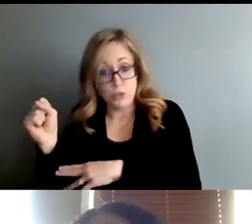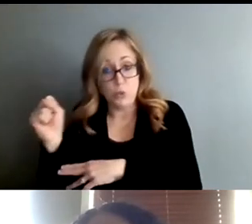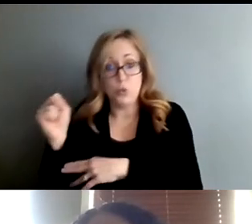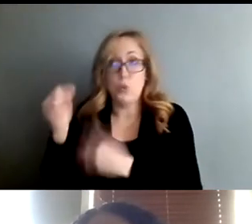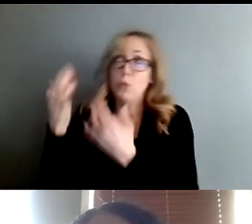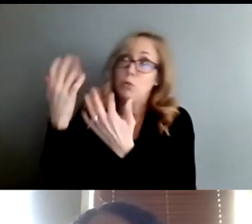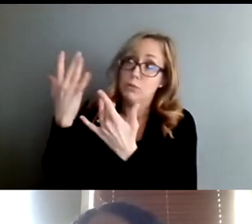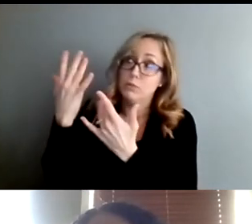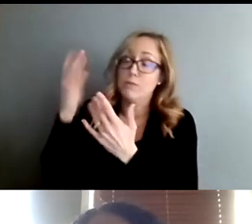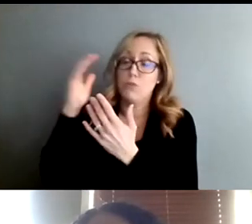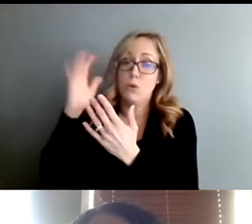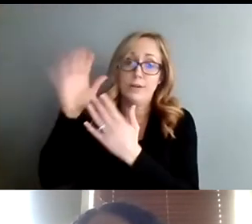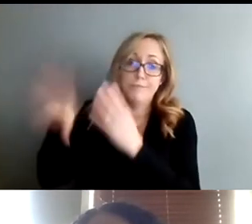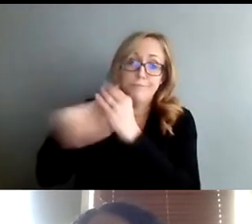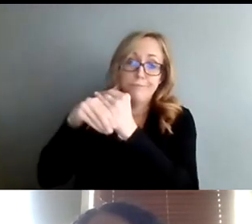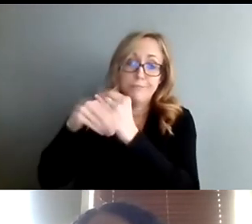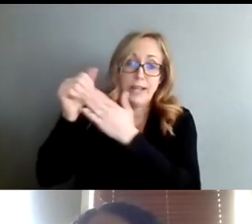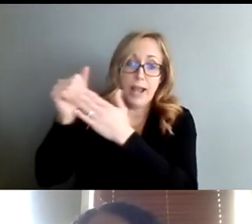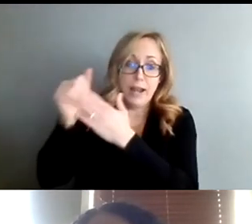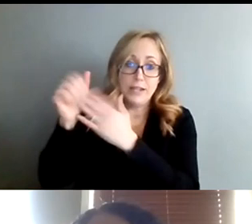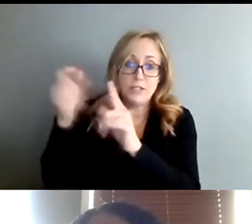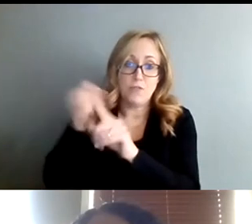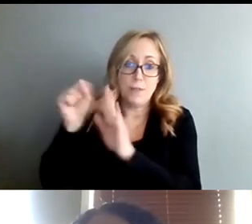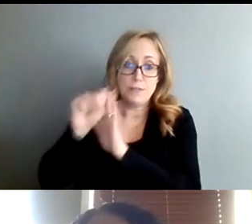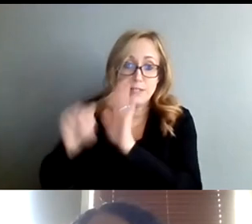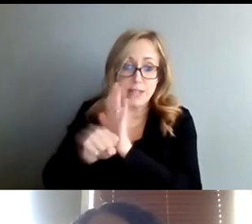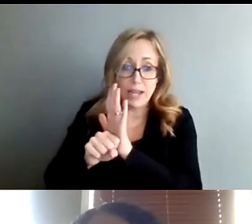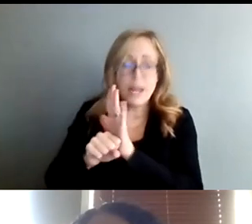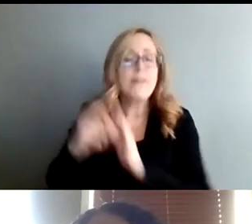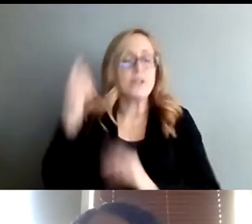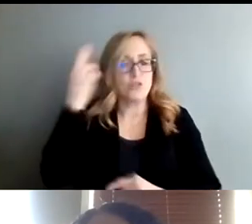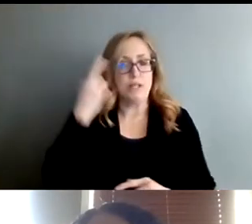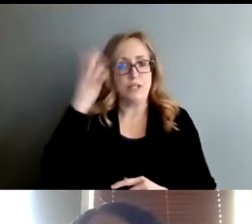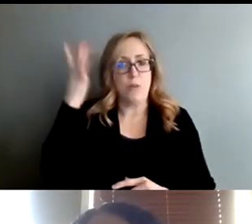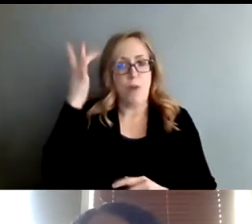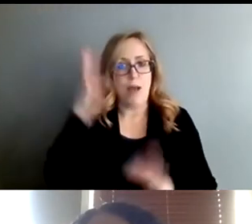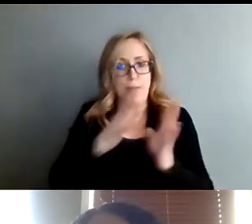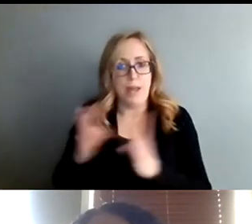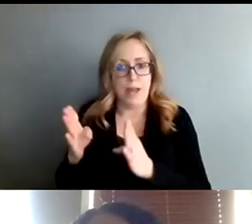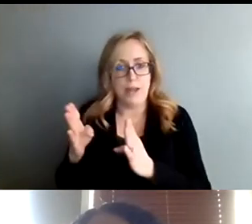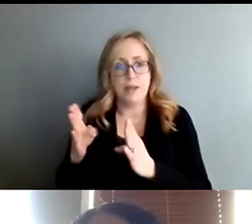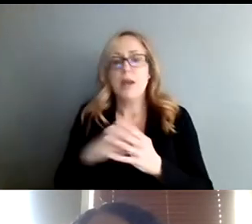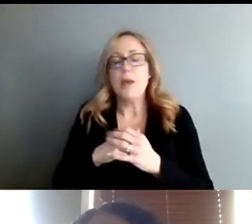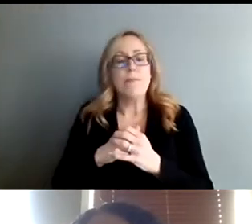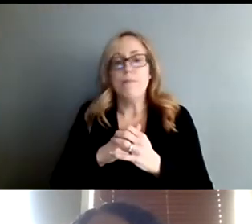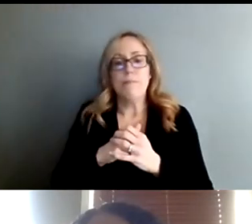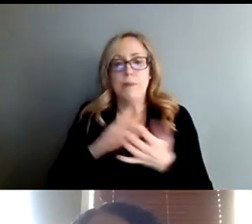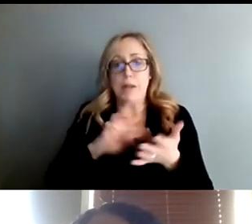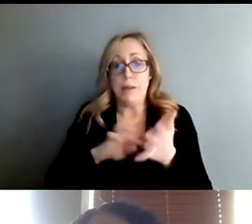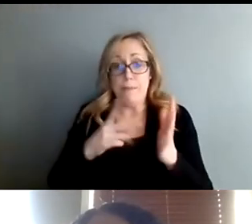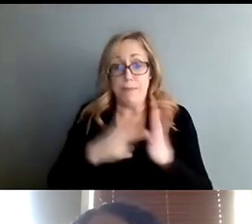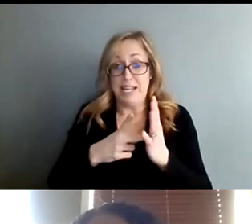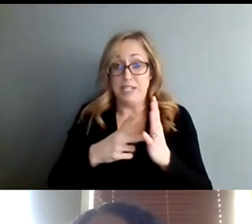the state. And as I shared earlier, there's a reason we're planning for that hybrid model, but that wouldn't take away the option of